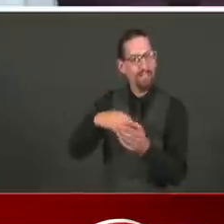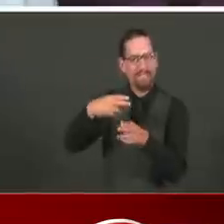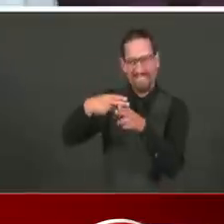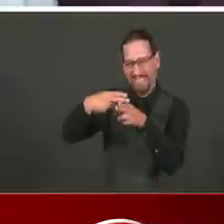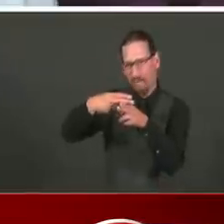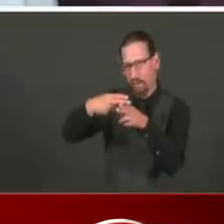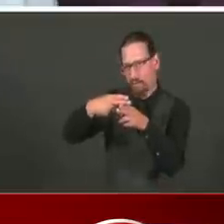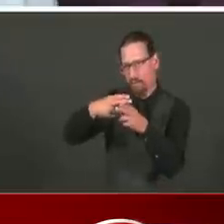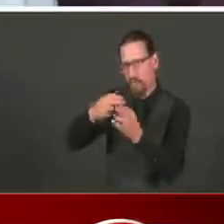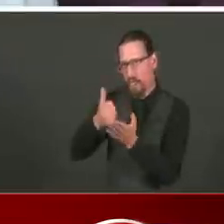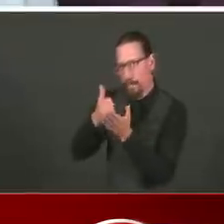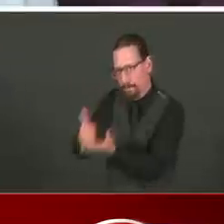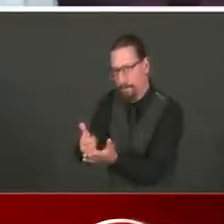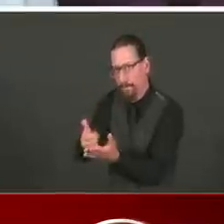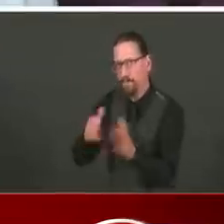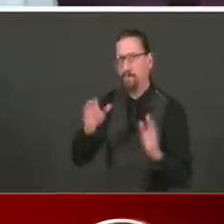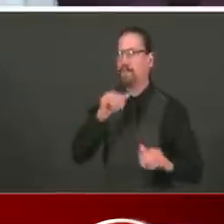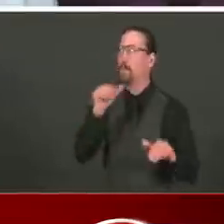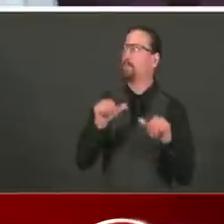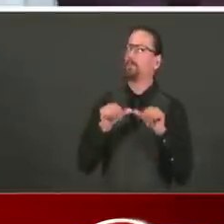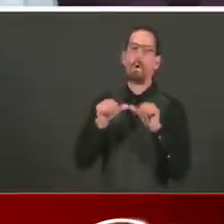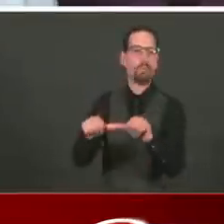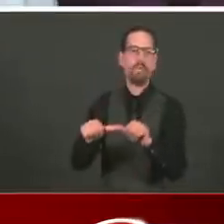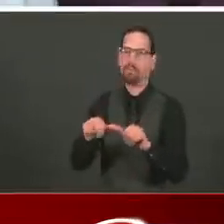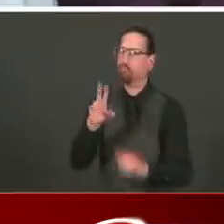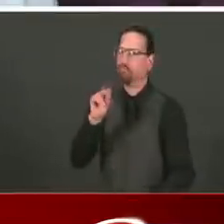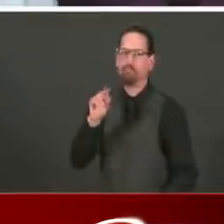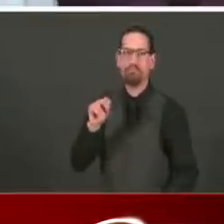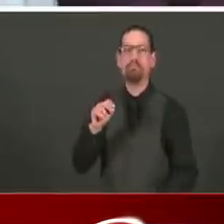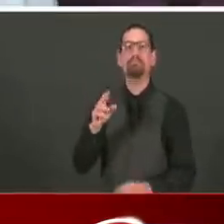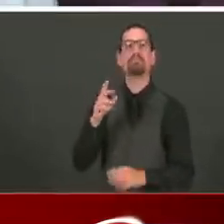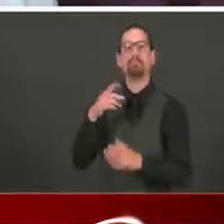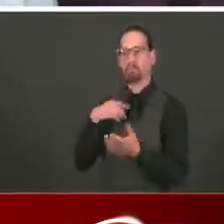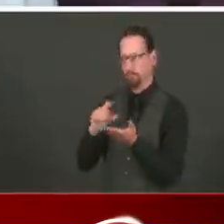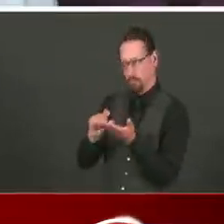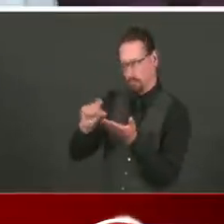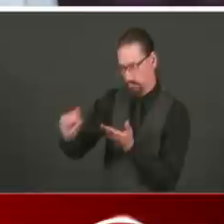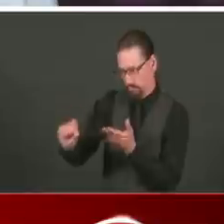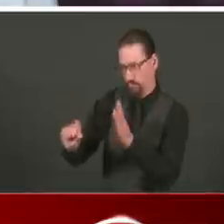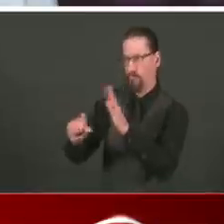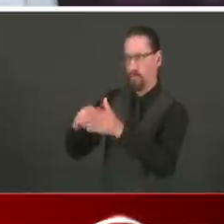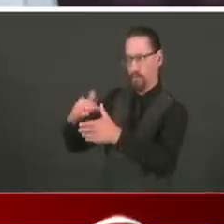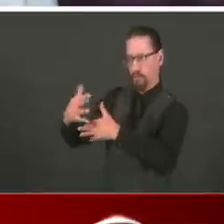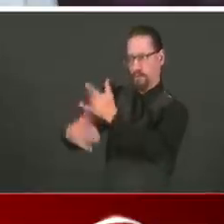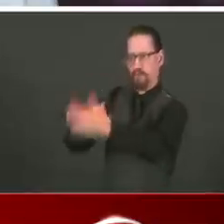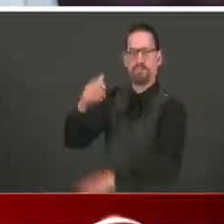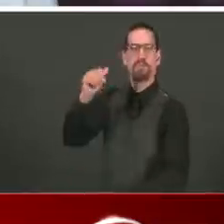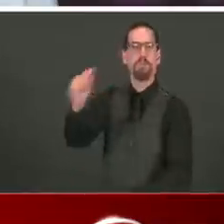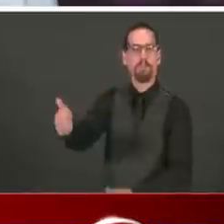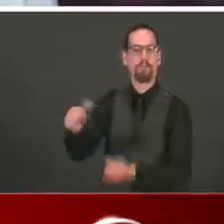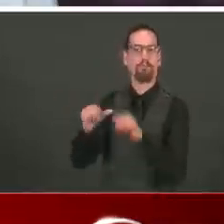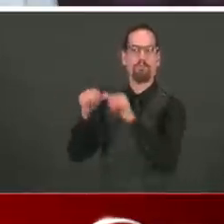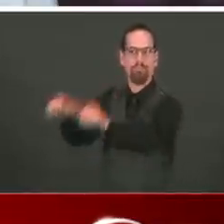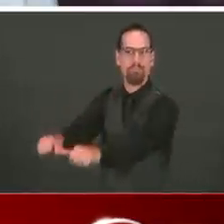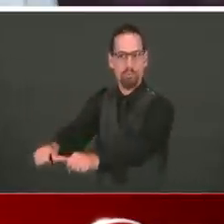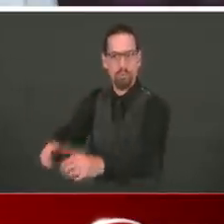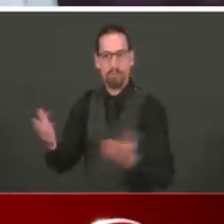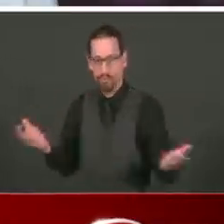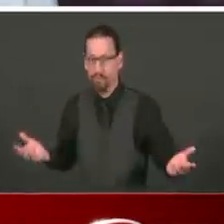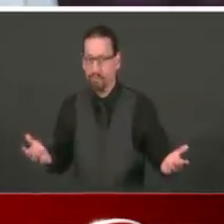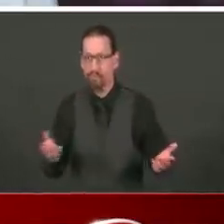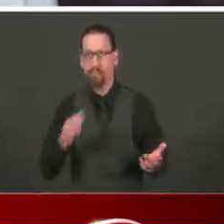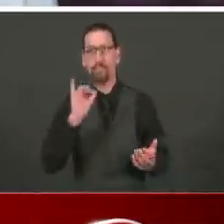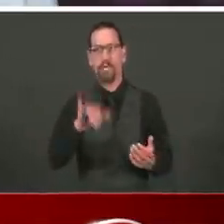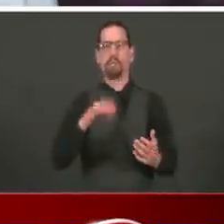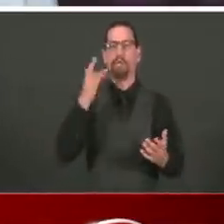to it's not going to solve our entire economic crisis for the long term. That's the hard work that we